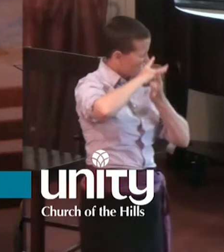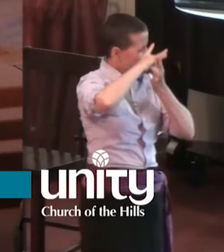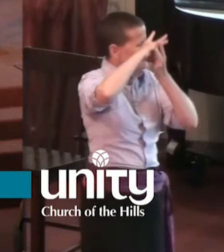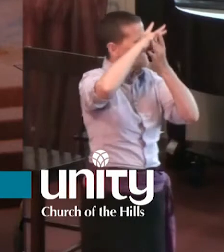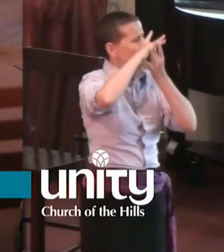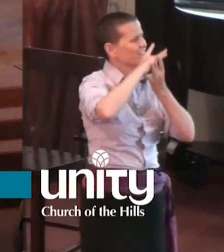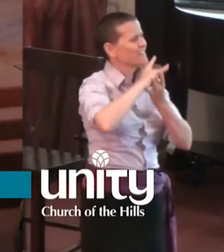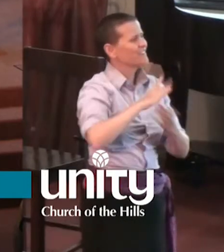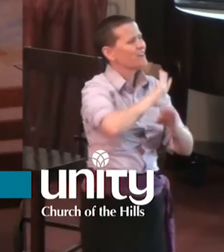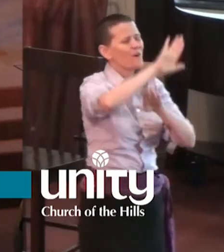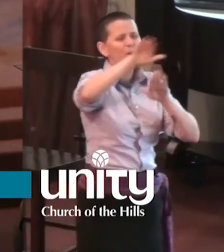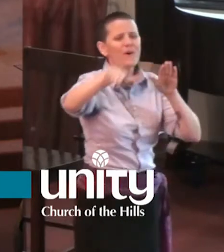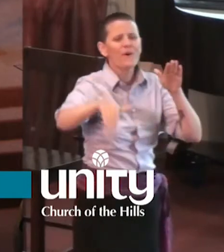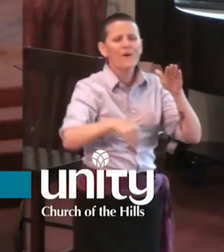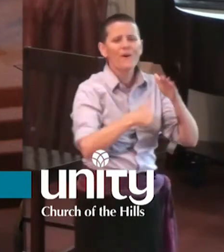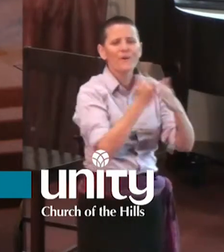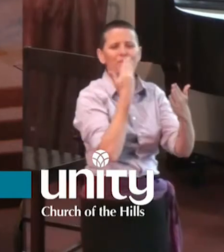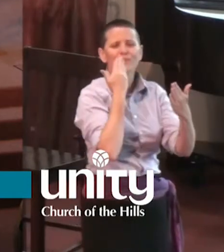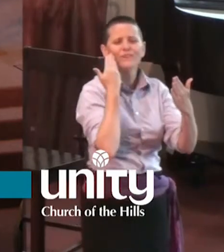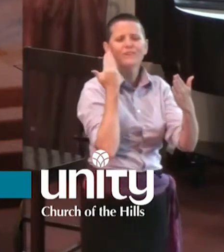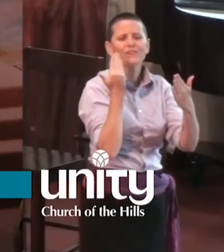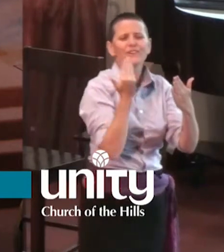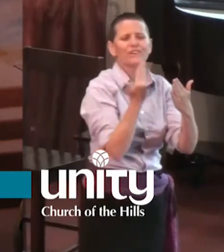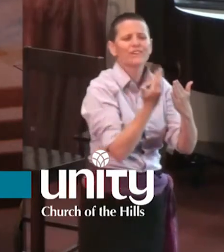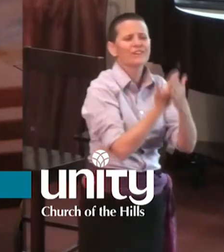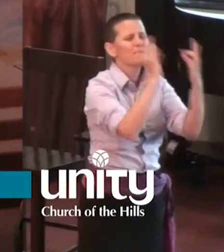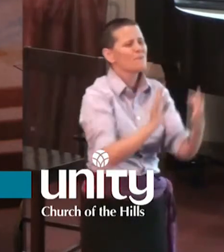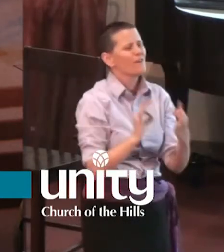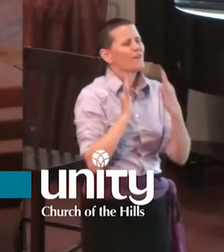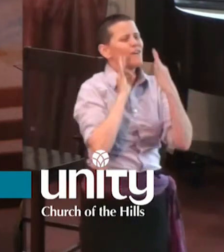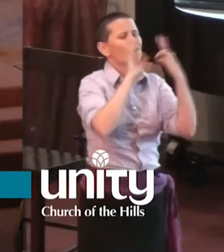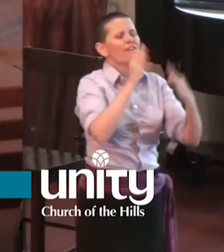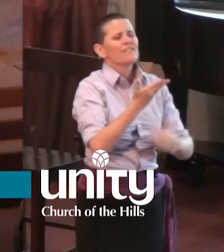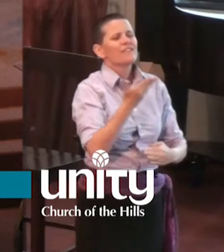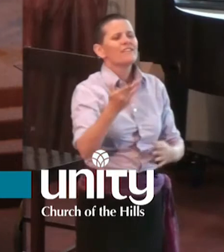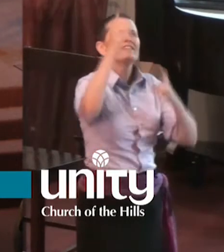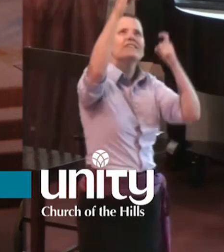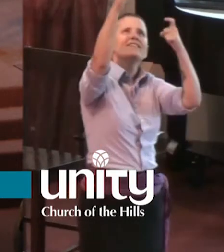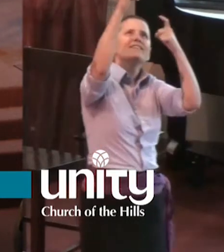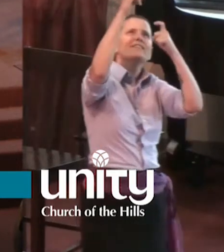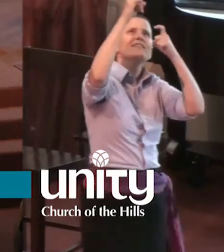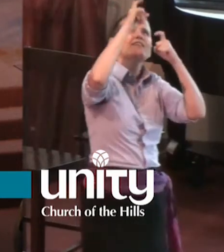All that's good and perfect comes from you.